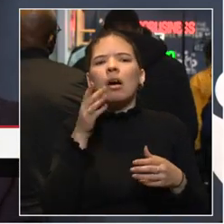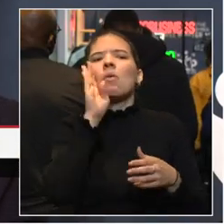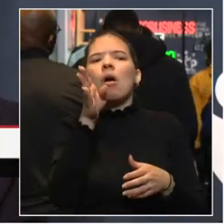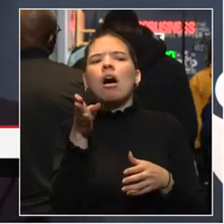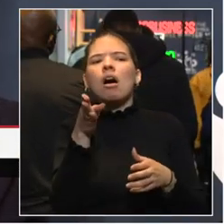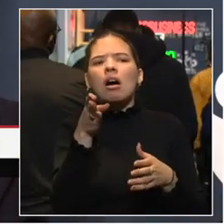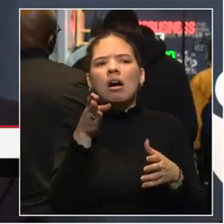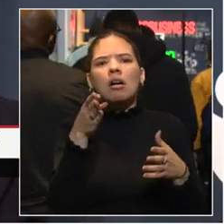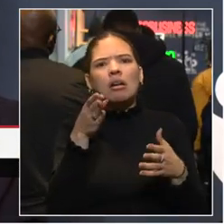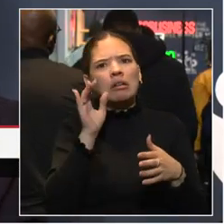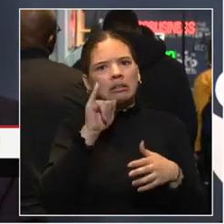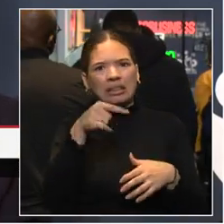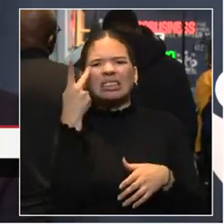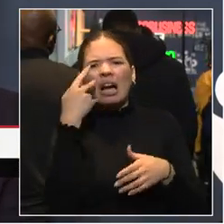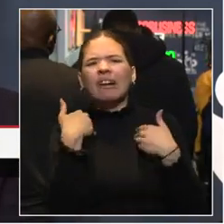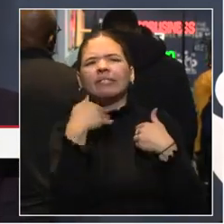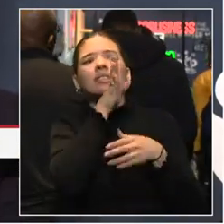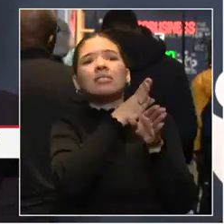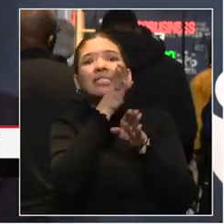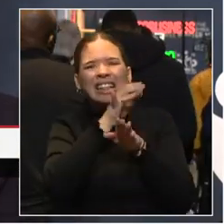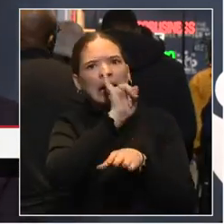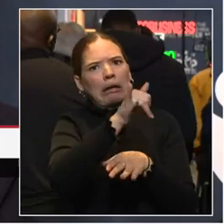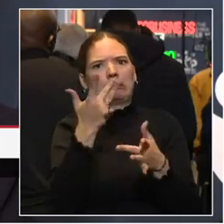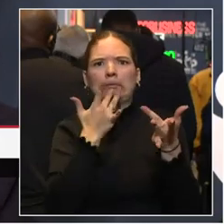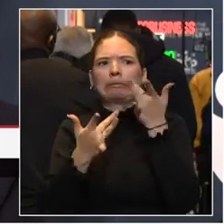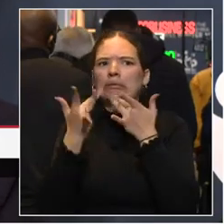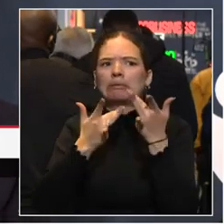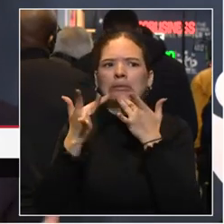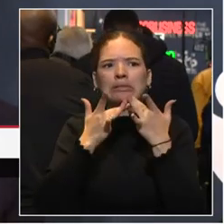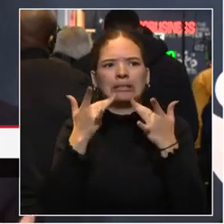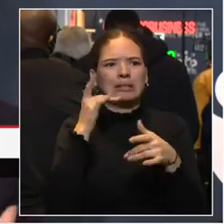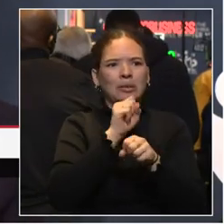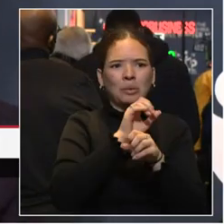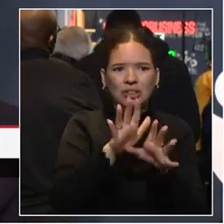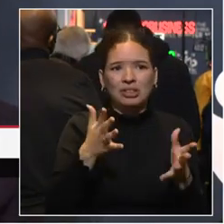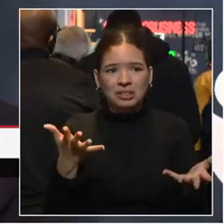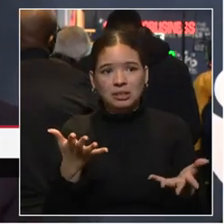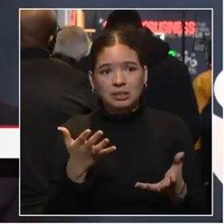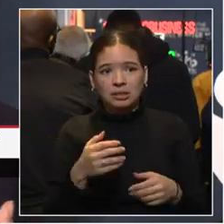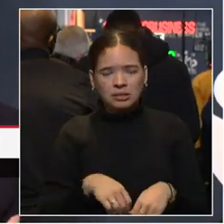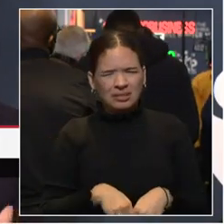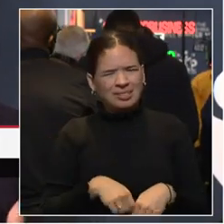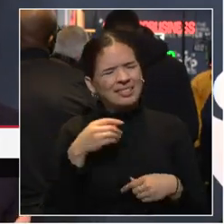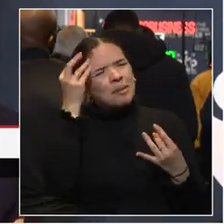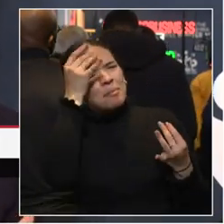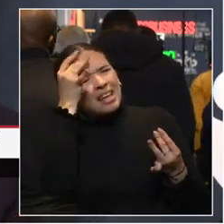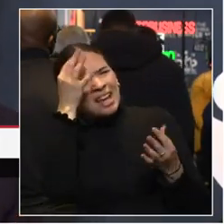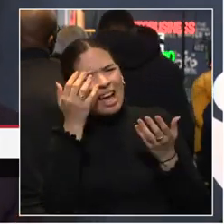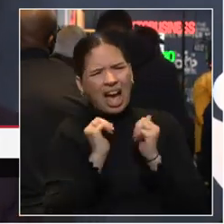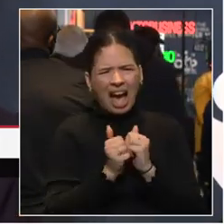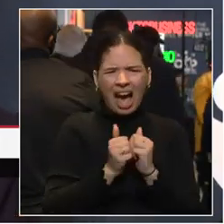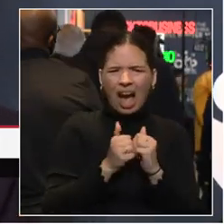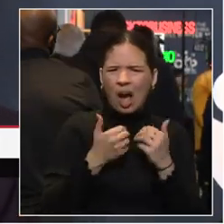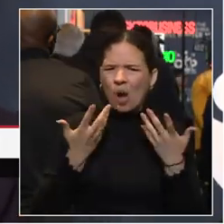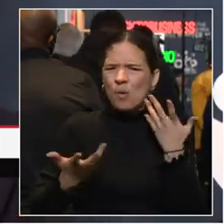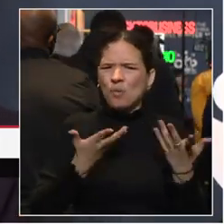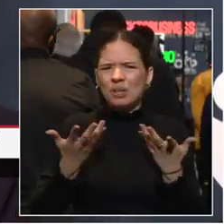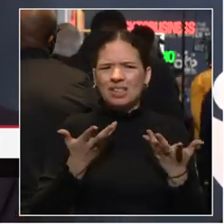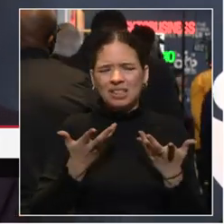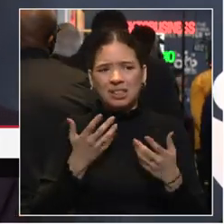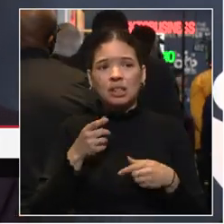really don't have enough workers, and if there are opportunities to come up with an MPD-like program in